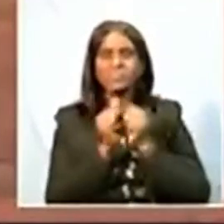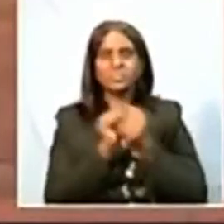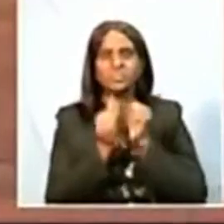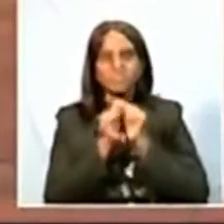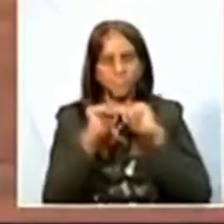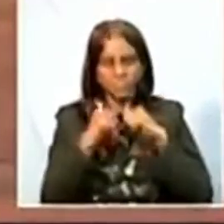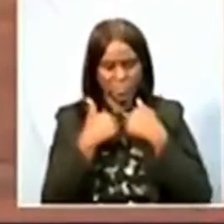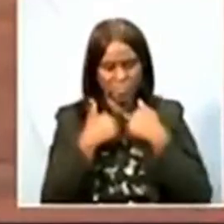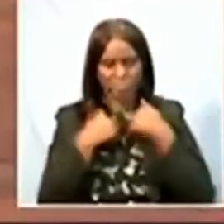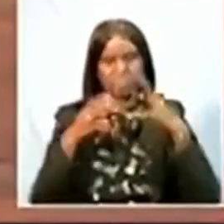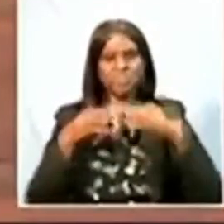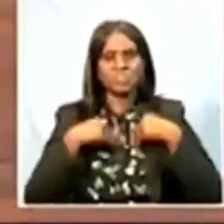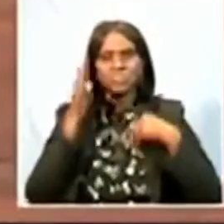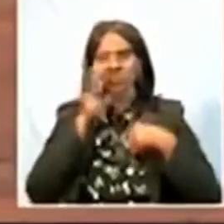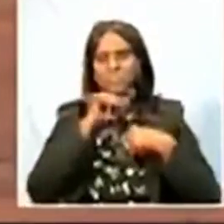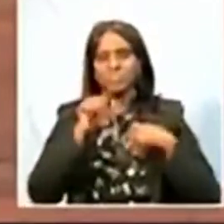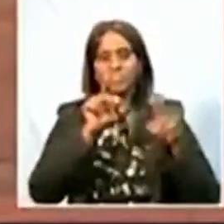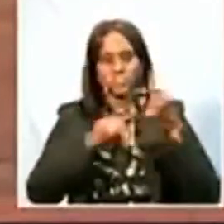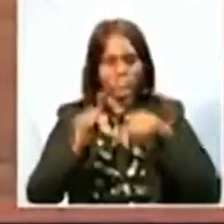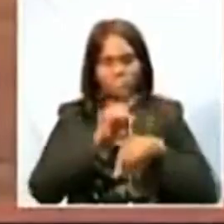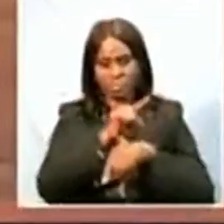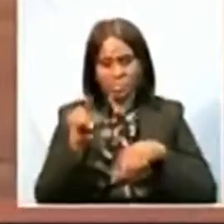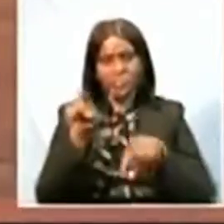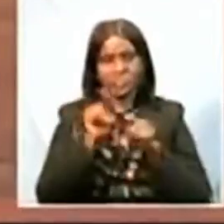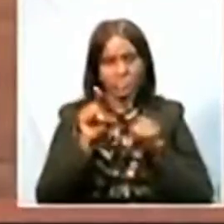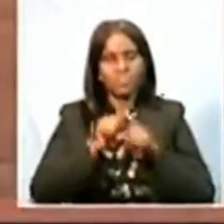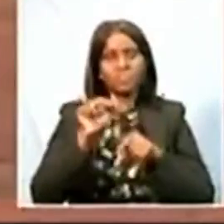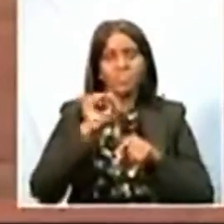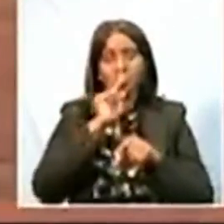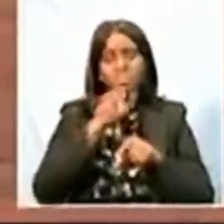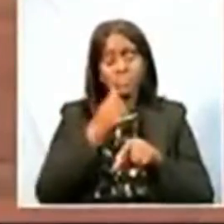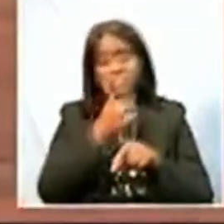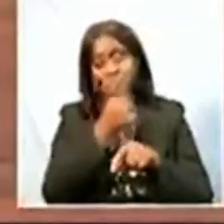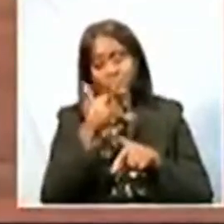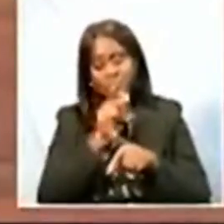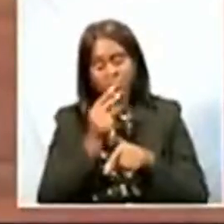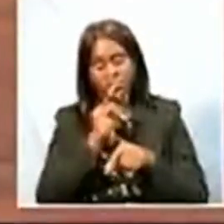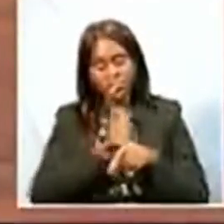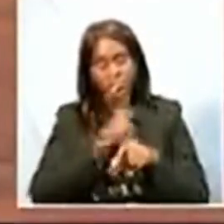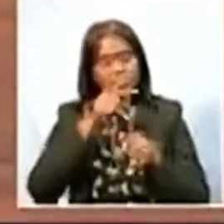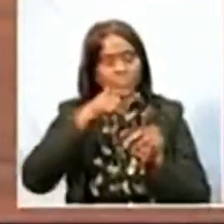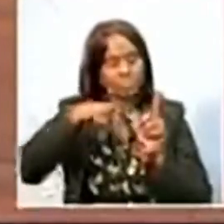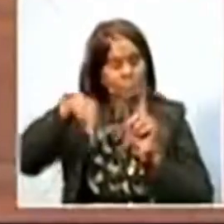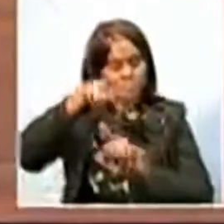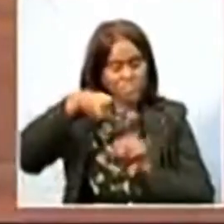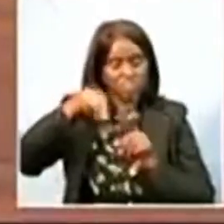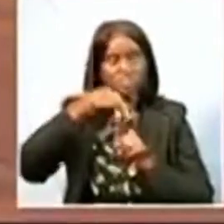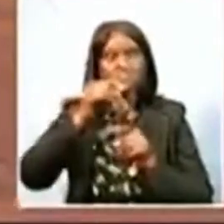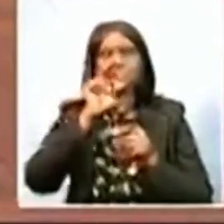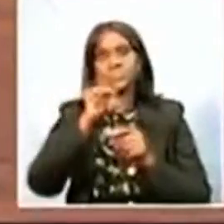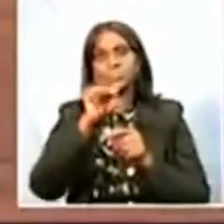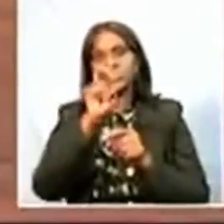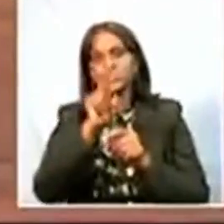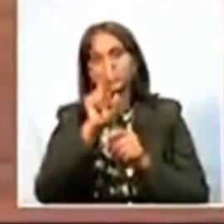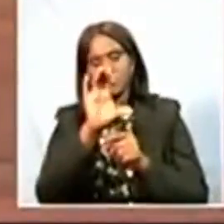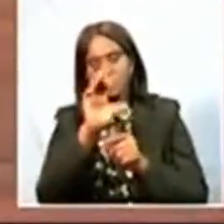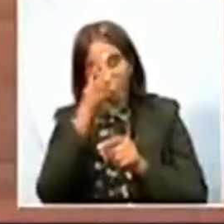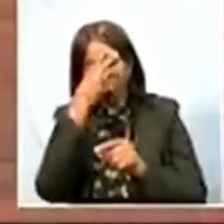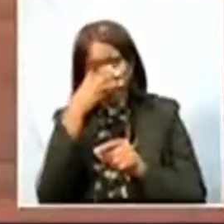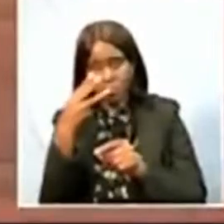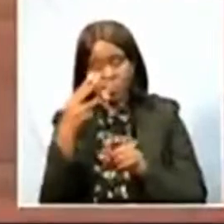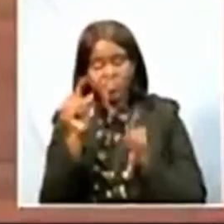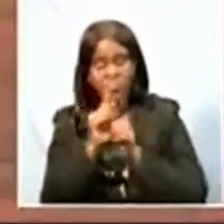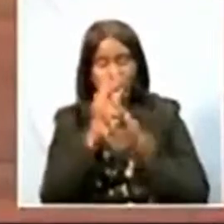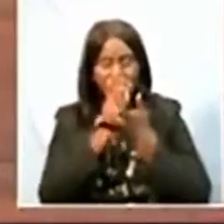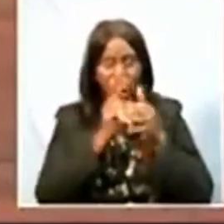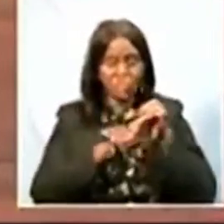We admitted to these people, and yes, there is this thing. Other than us going through the NRCs and all those things, and at